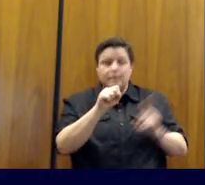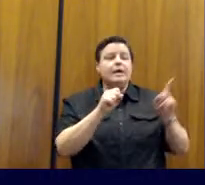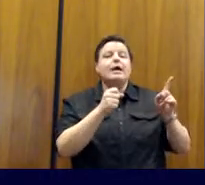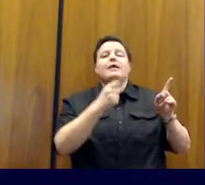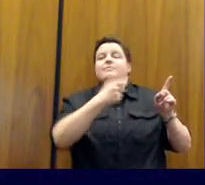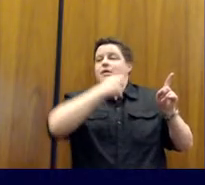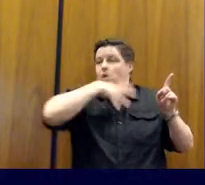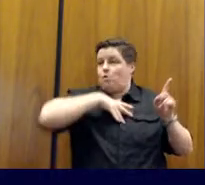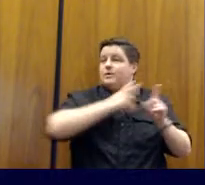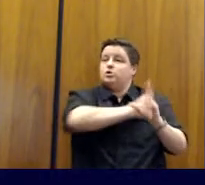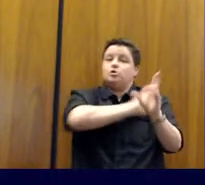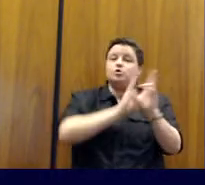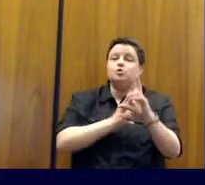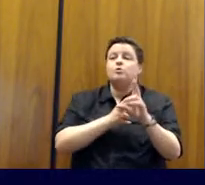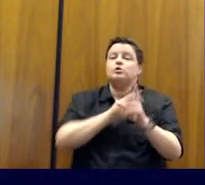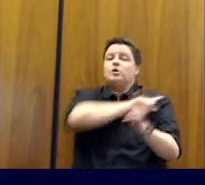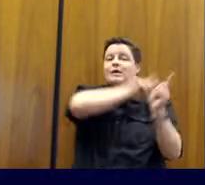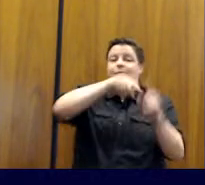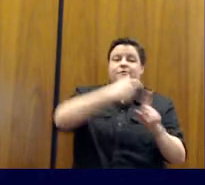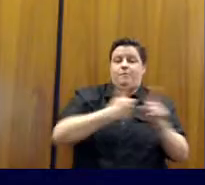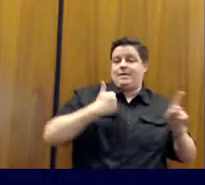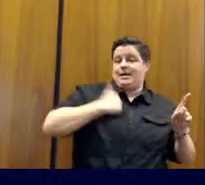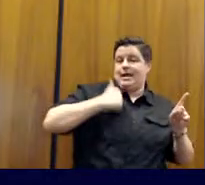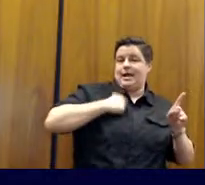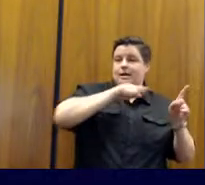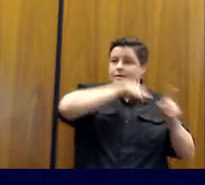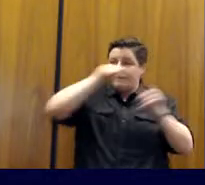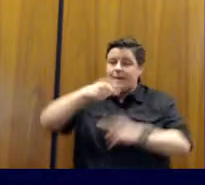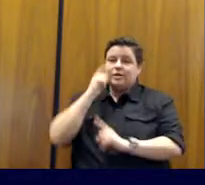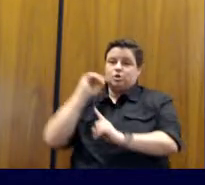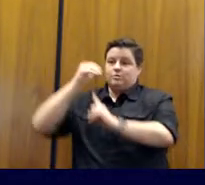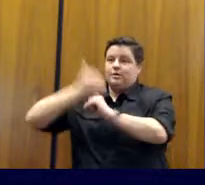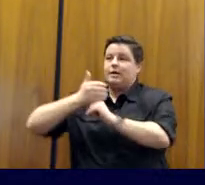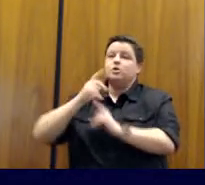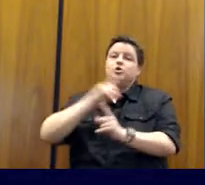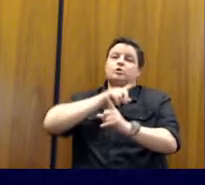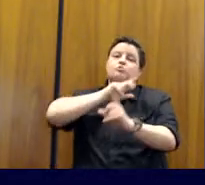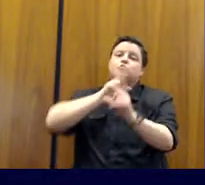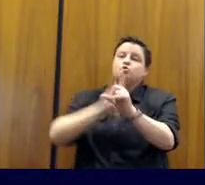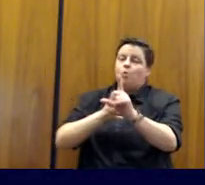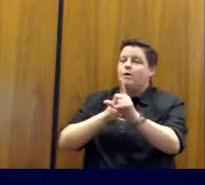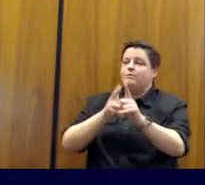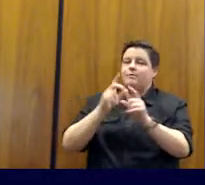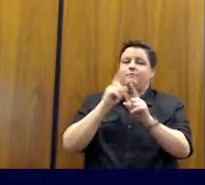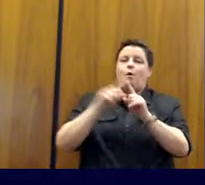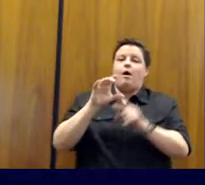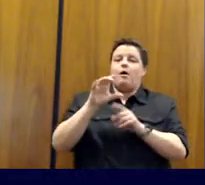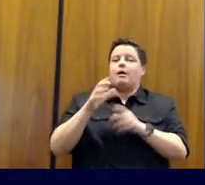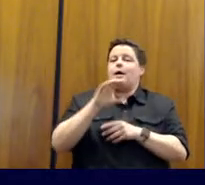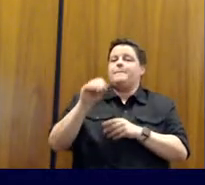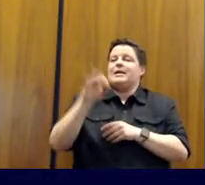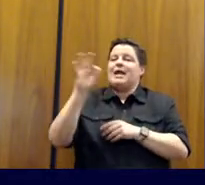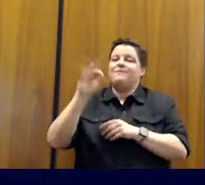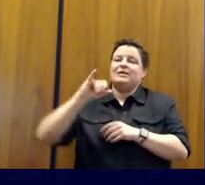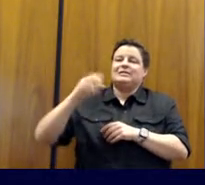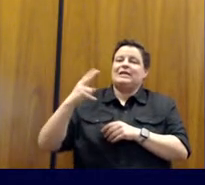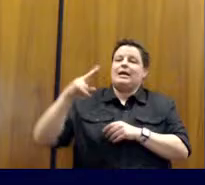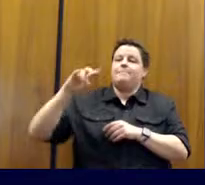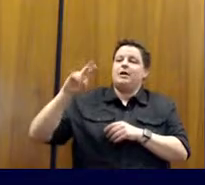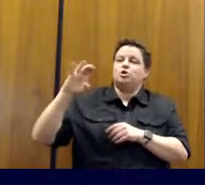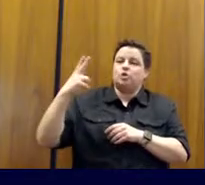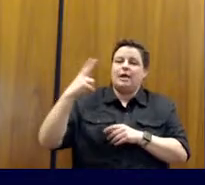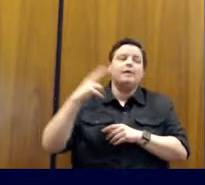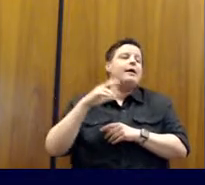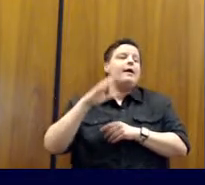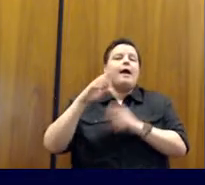the Union Army in 1861, disguising her gender as she fought valiantly with Company F, 2nd Michigan Infantry, at the Battle